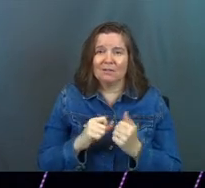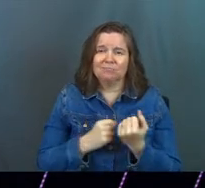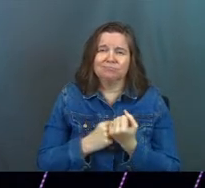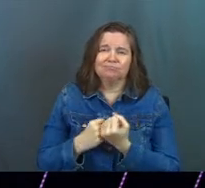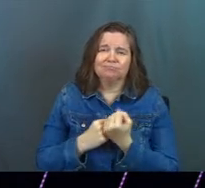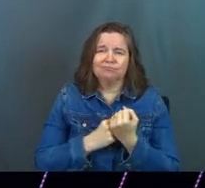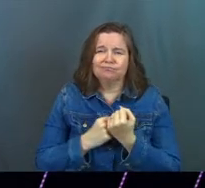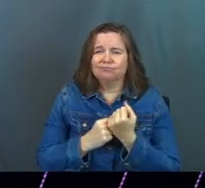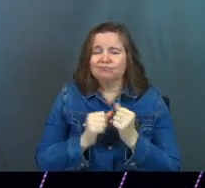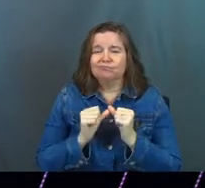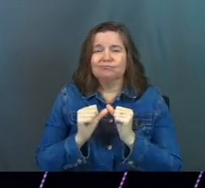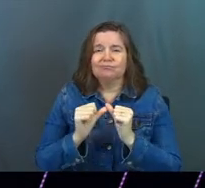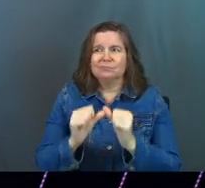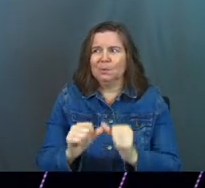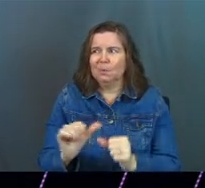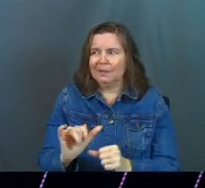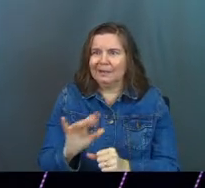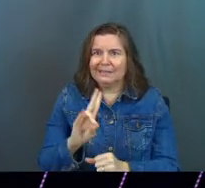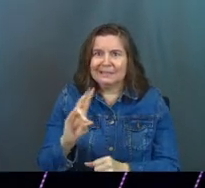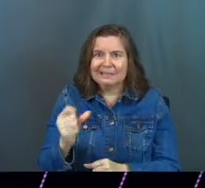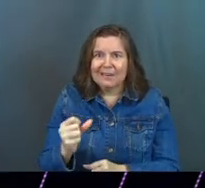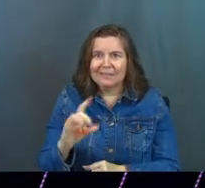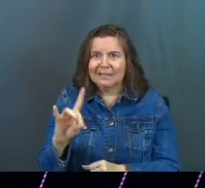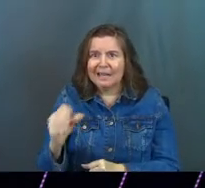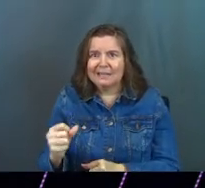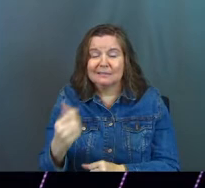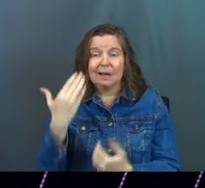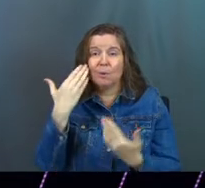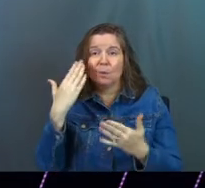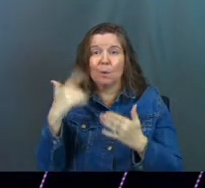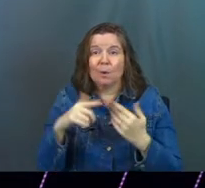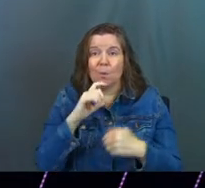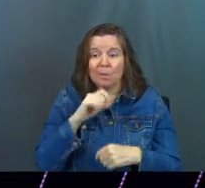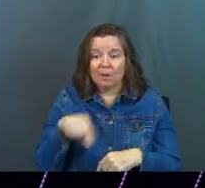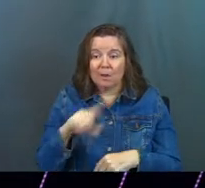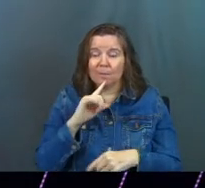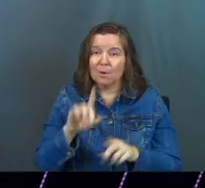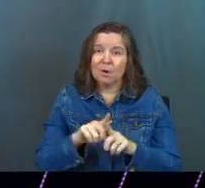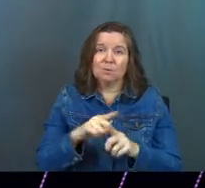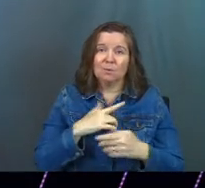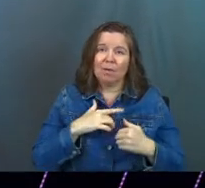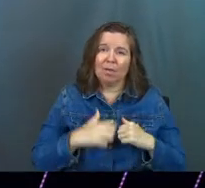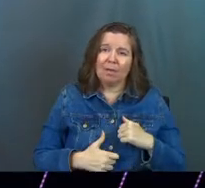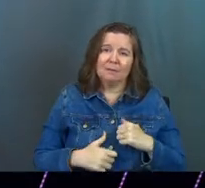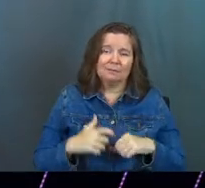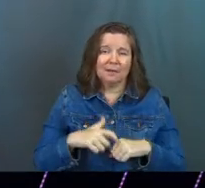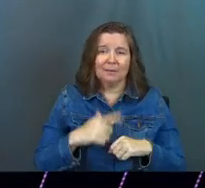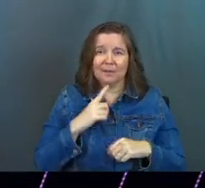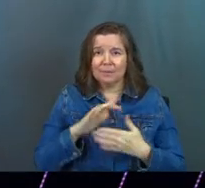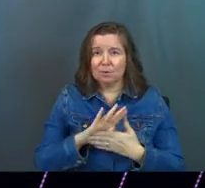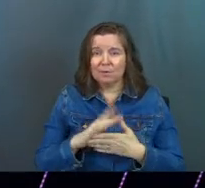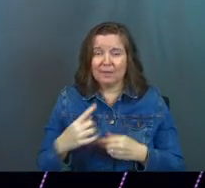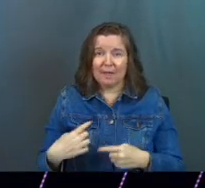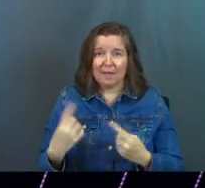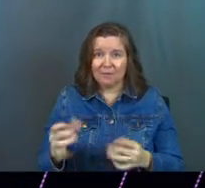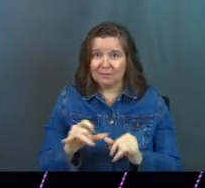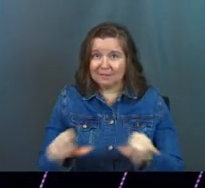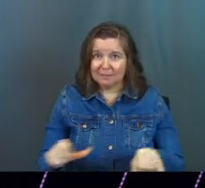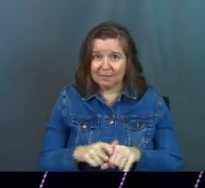other, even into their, like, what is it, their 70s, their 80s? I mean, I don't know what. And it's also the most heartbreaking scene ever in a movie,